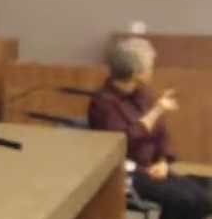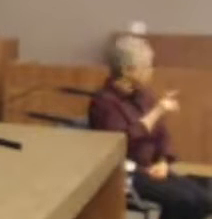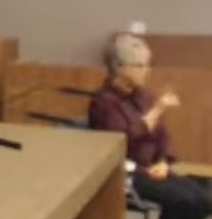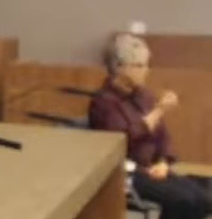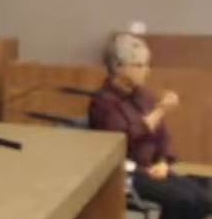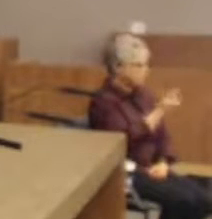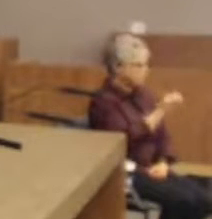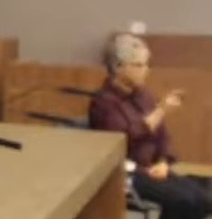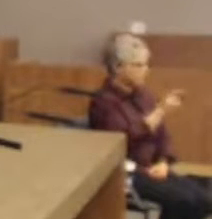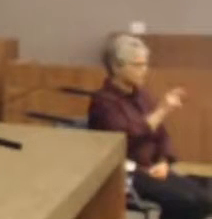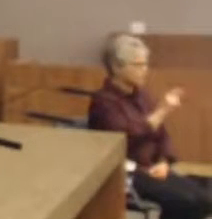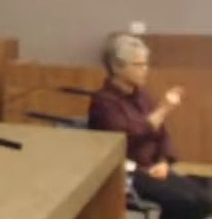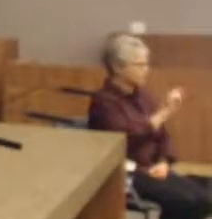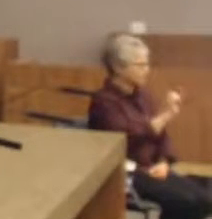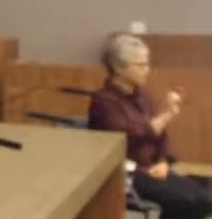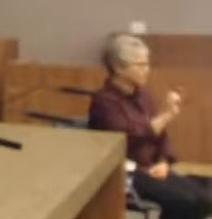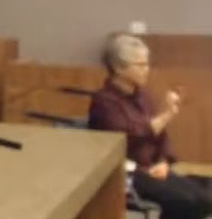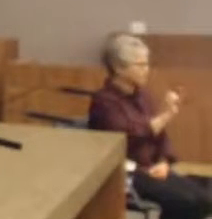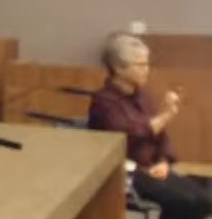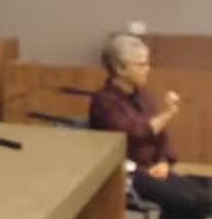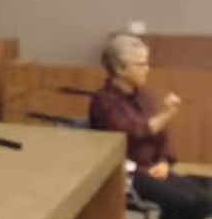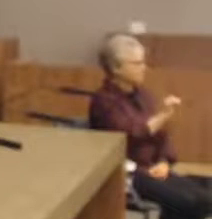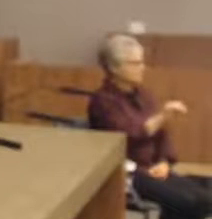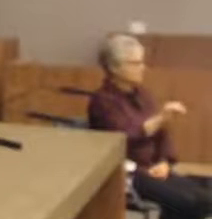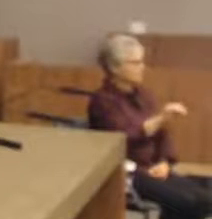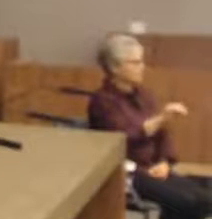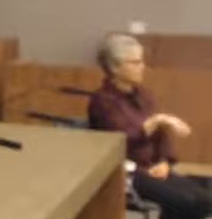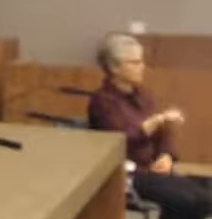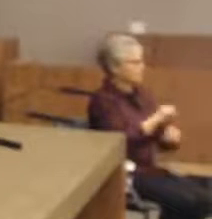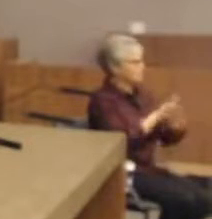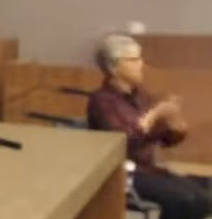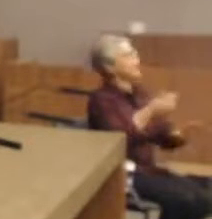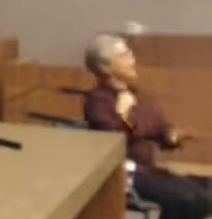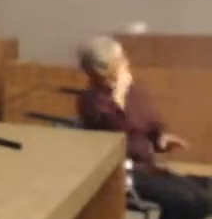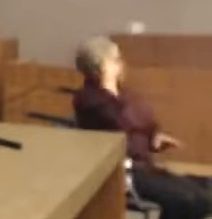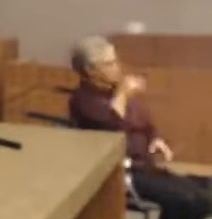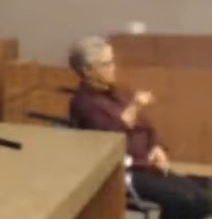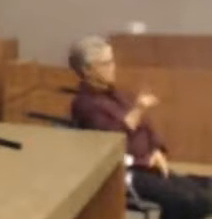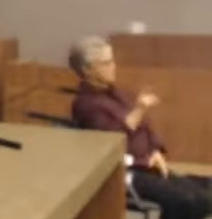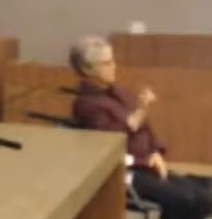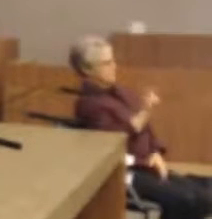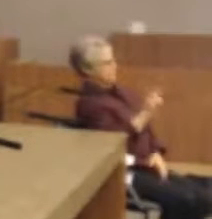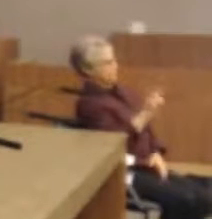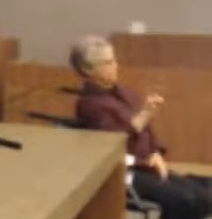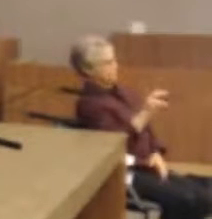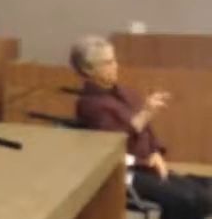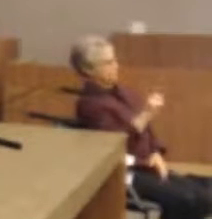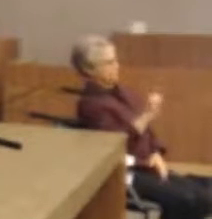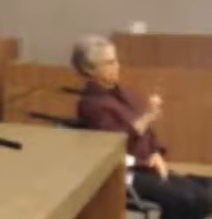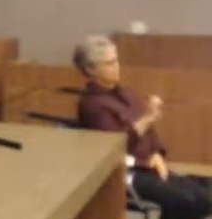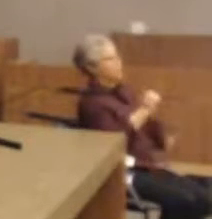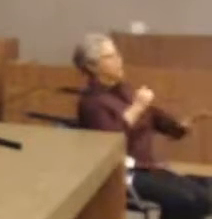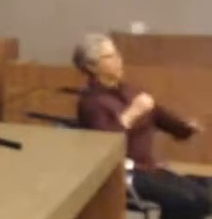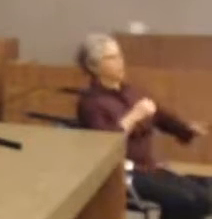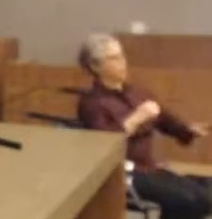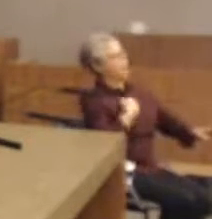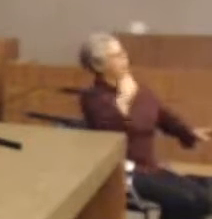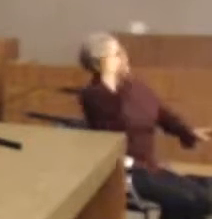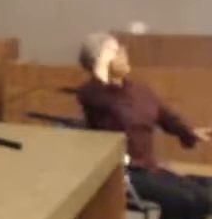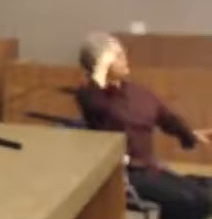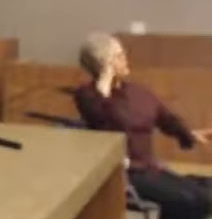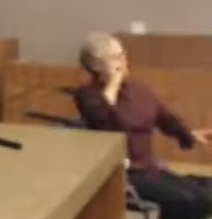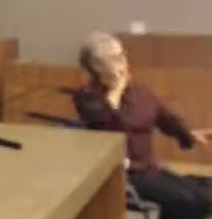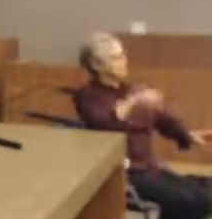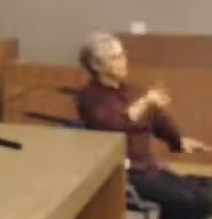make a judgment without knowing the case. I think of derivative victims as having secondary trauma to an